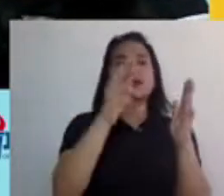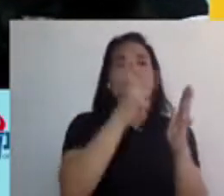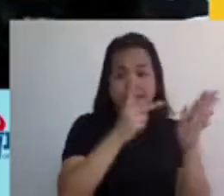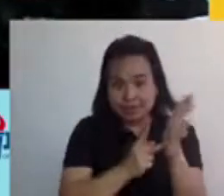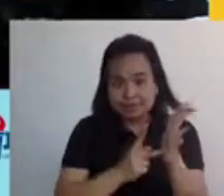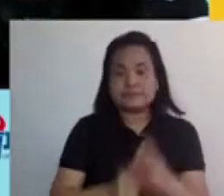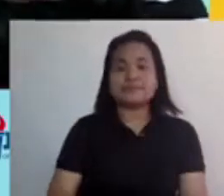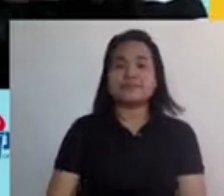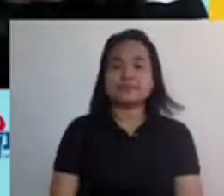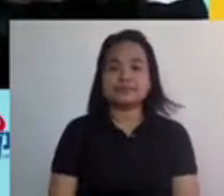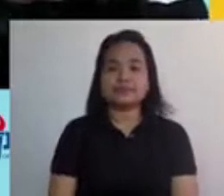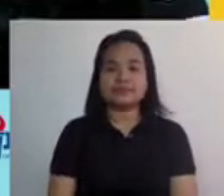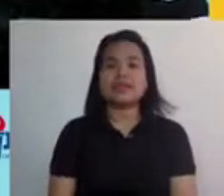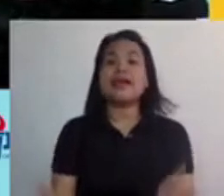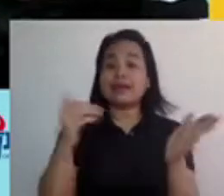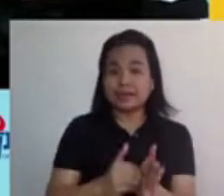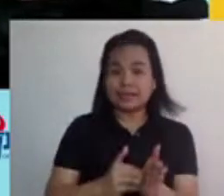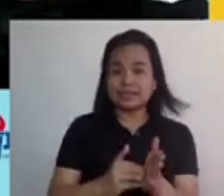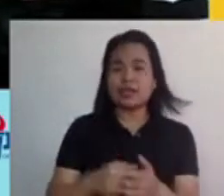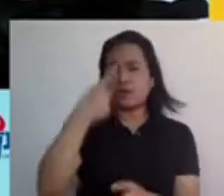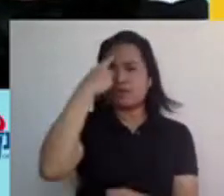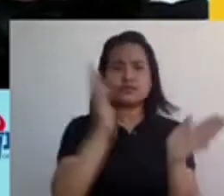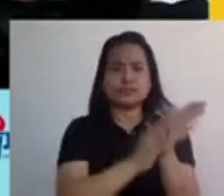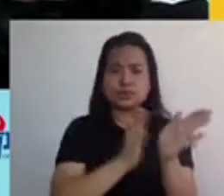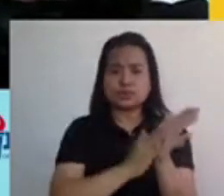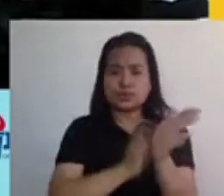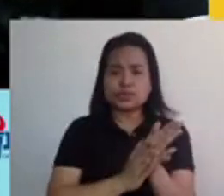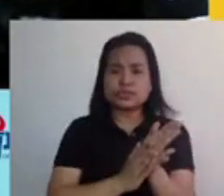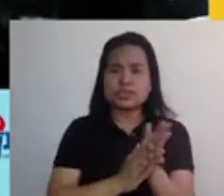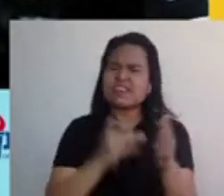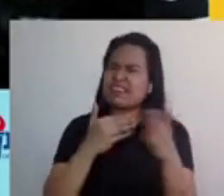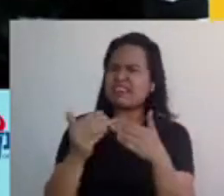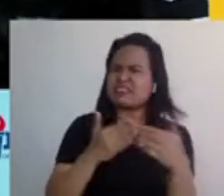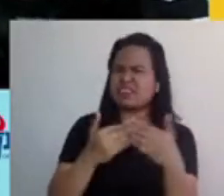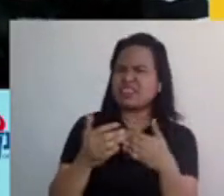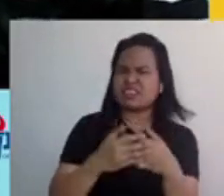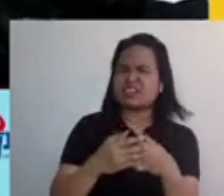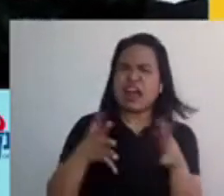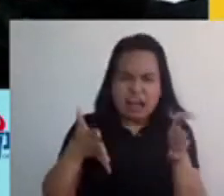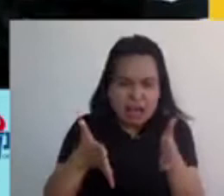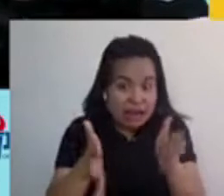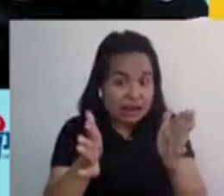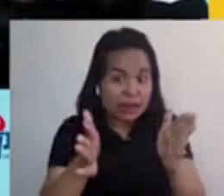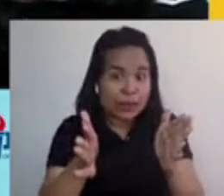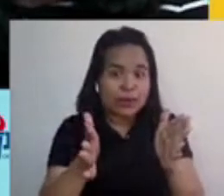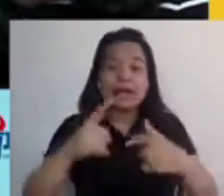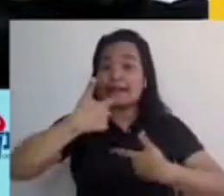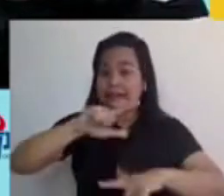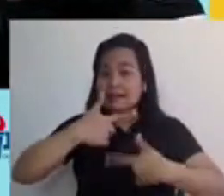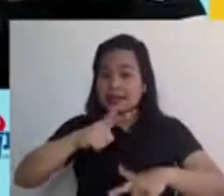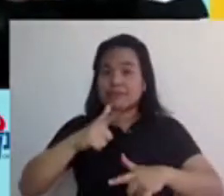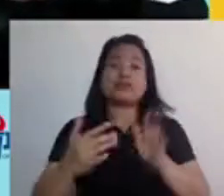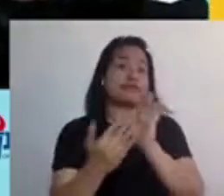again, for our schools that even though they are authorized to conduct limited on-site face-to-face classes,